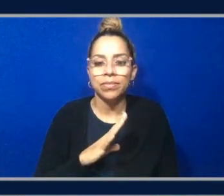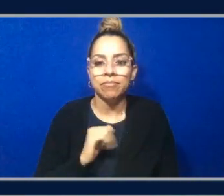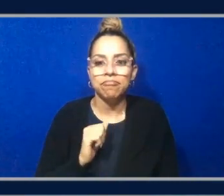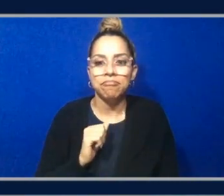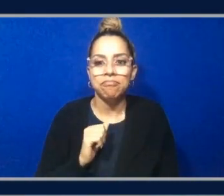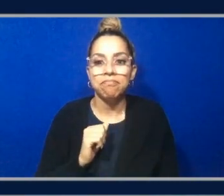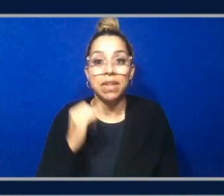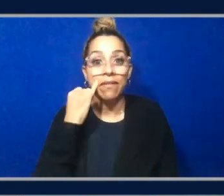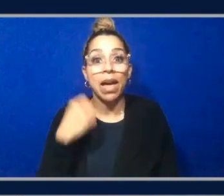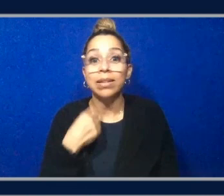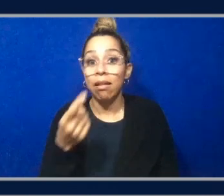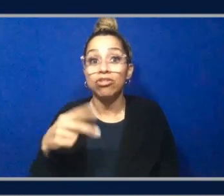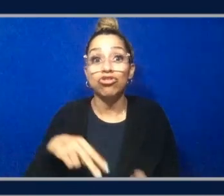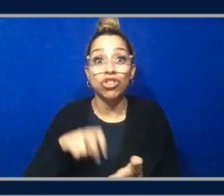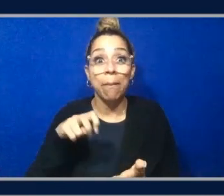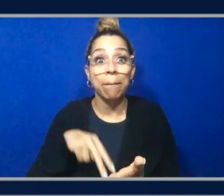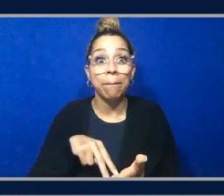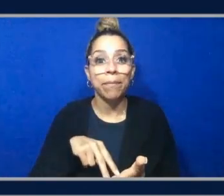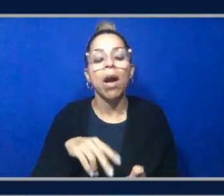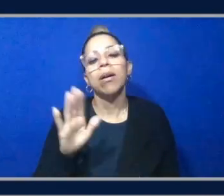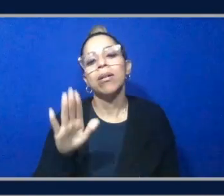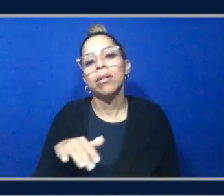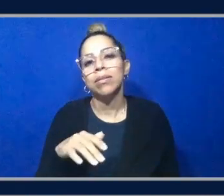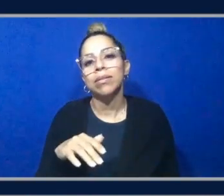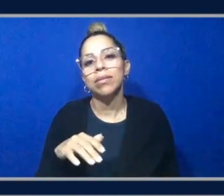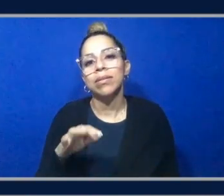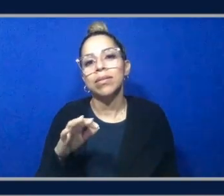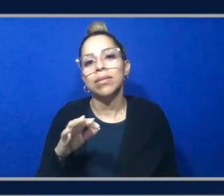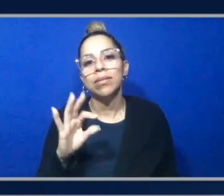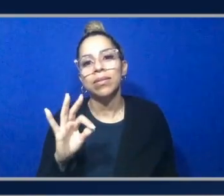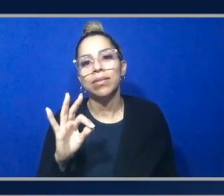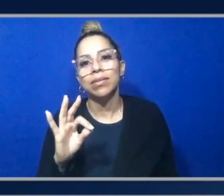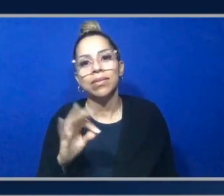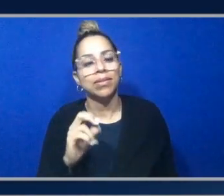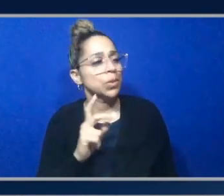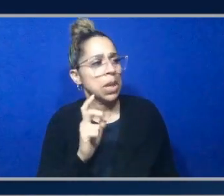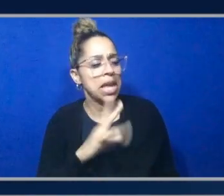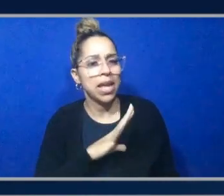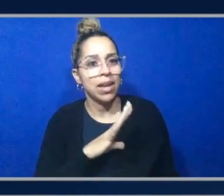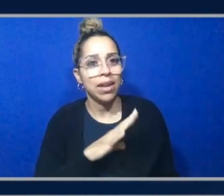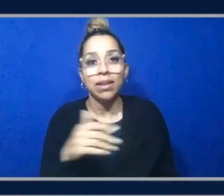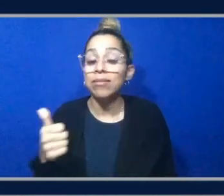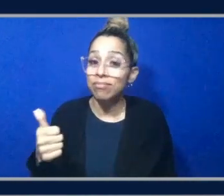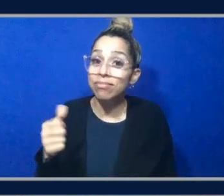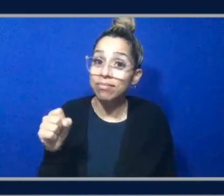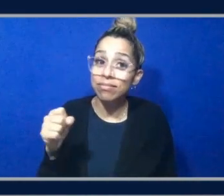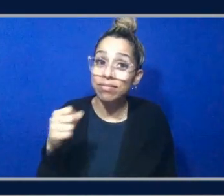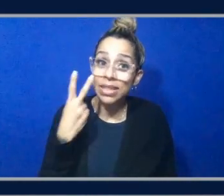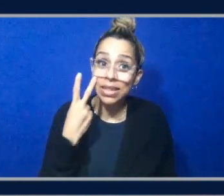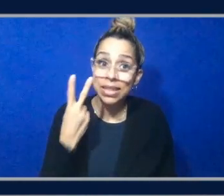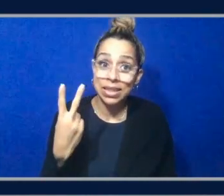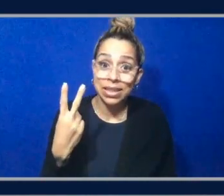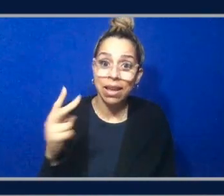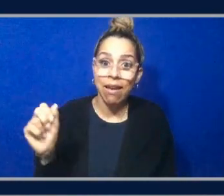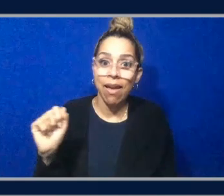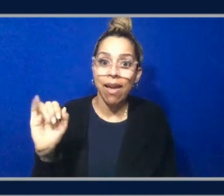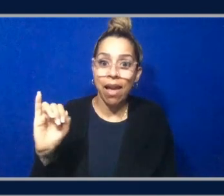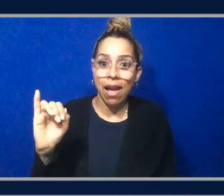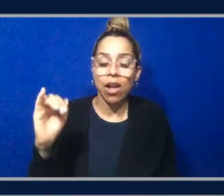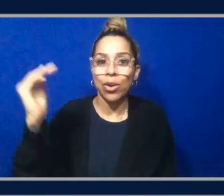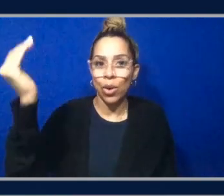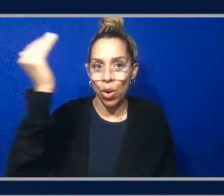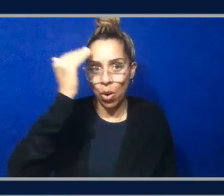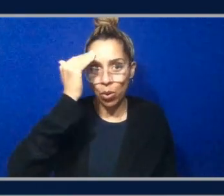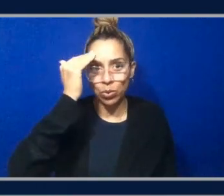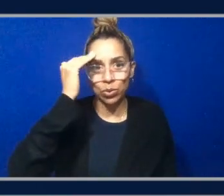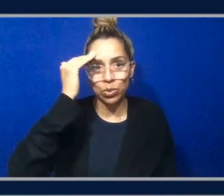example. Oh yeah. That's okay. There you go. Yeah. Jumps. Okay. The AI, so the AI knows that